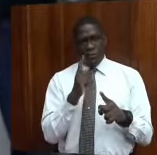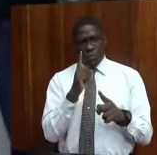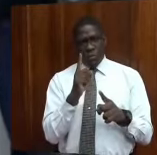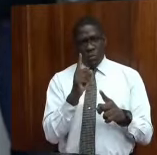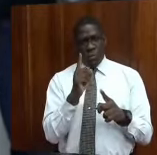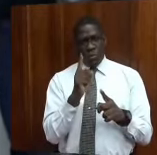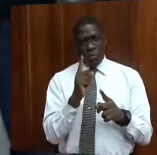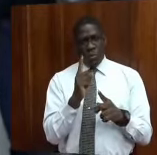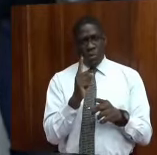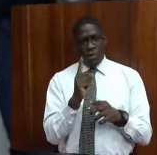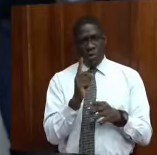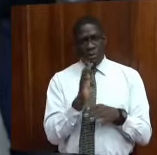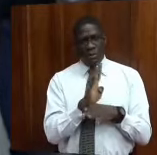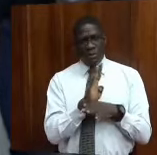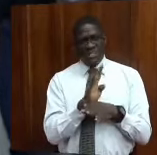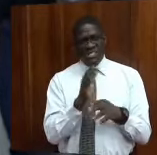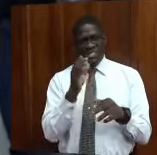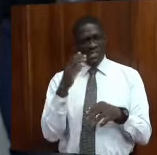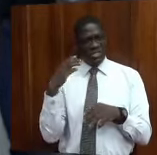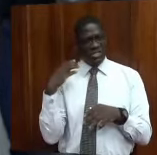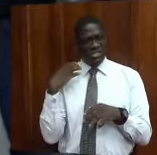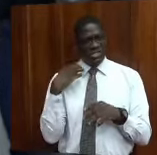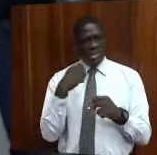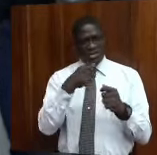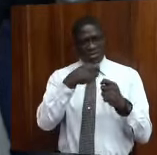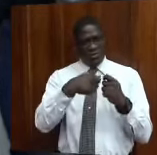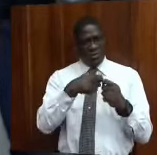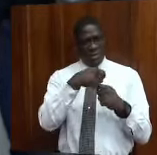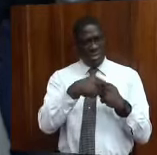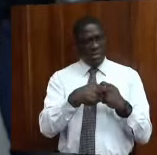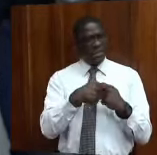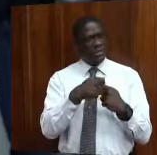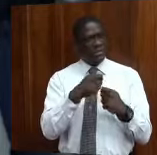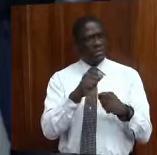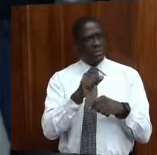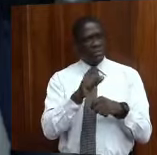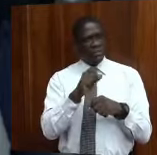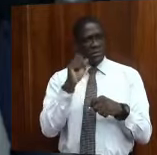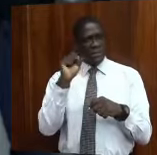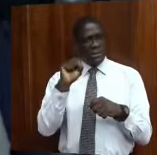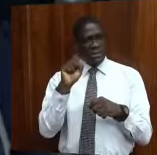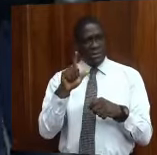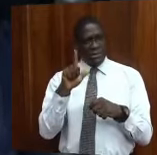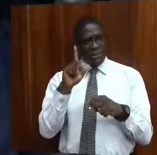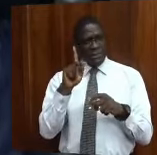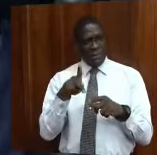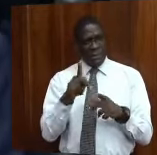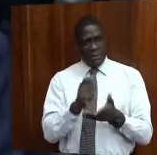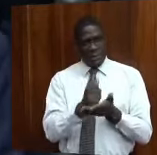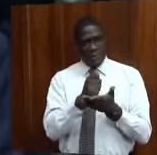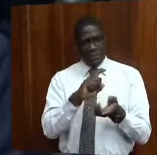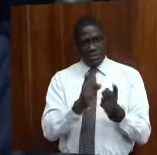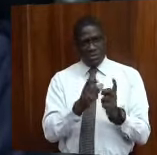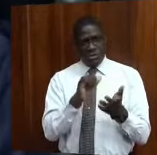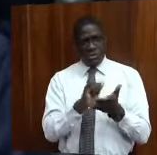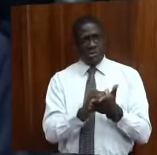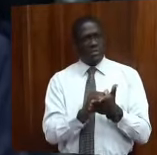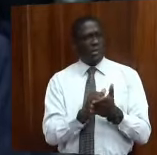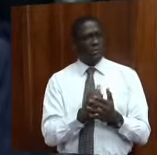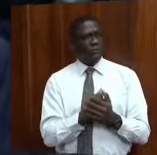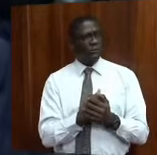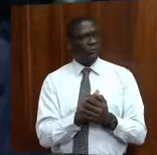financial services, when the old political economy of preferential trade in the European market was coming to an end, when